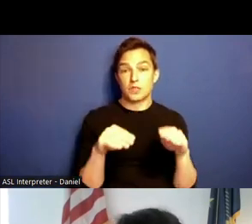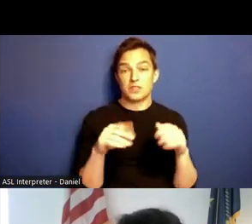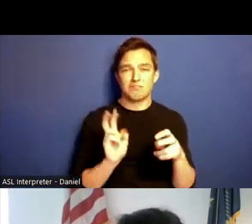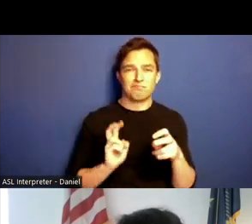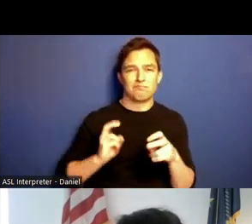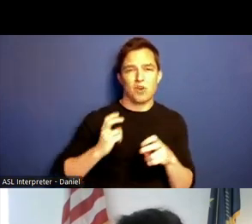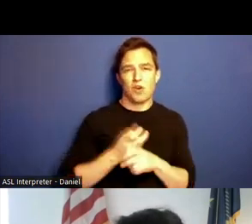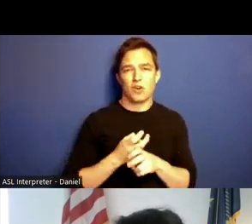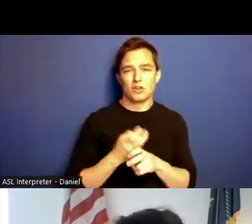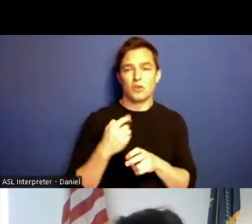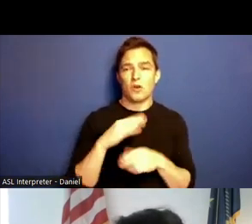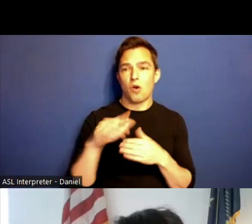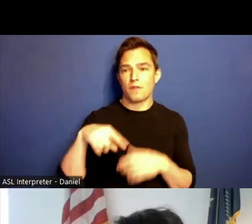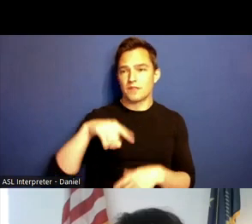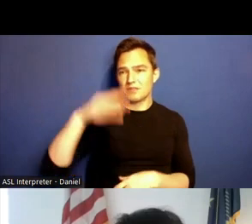that,